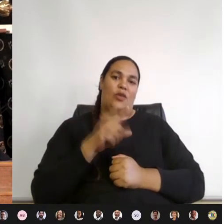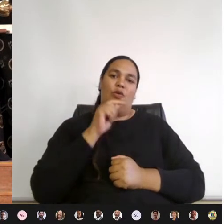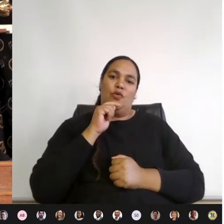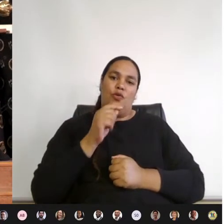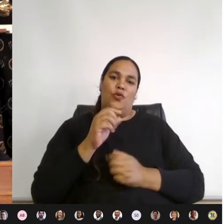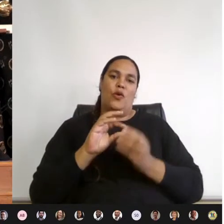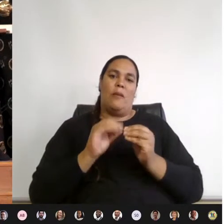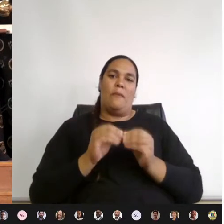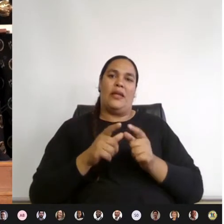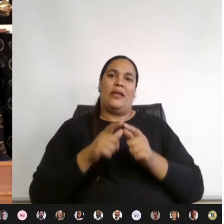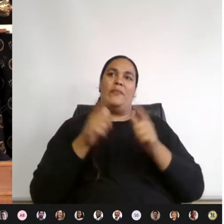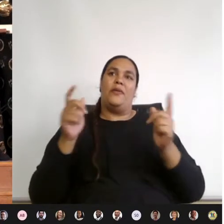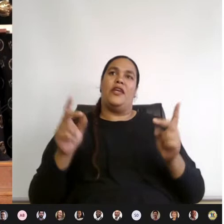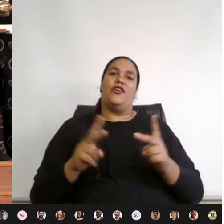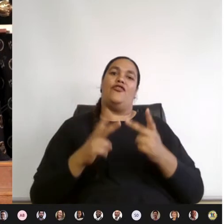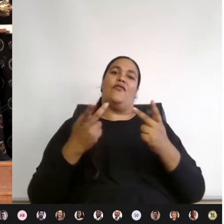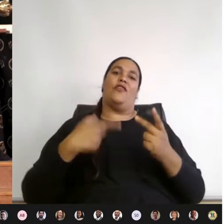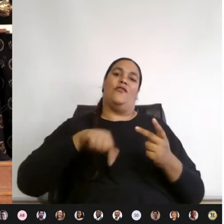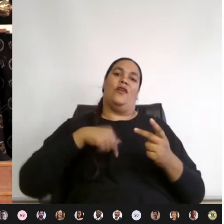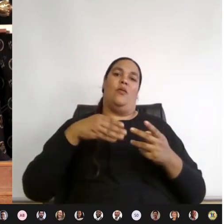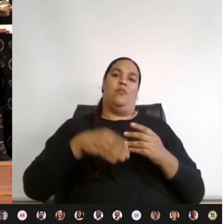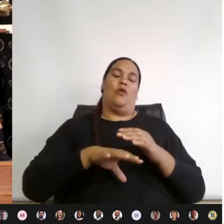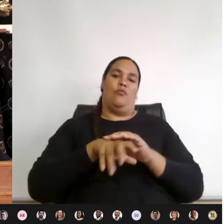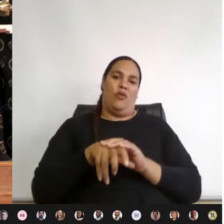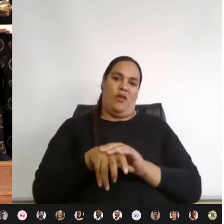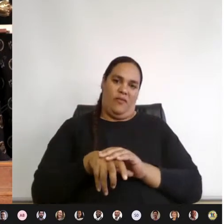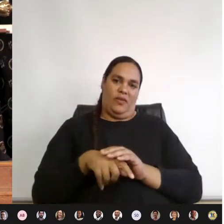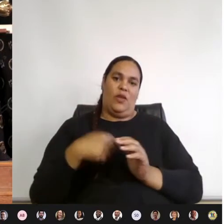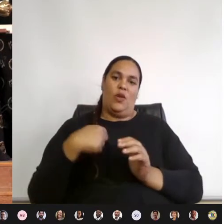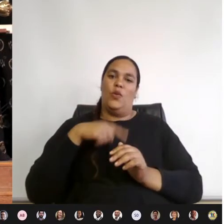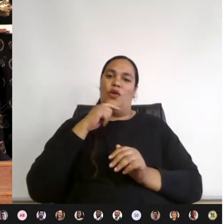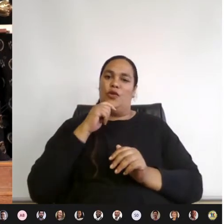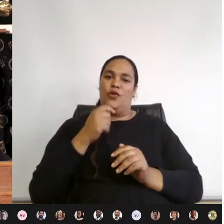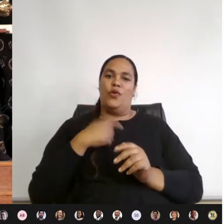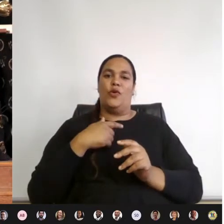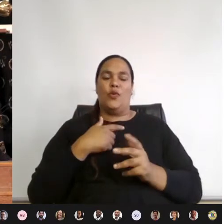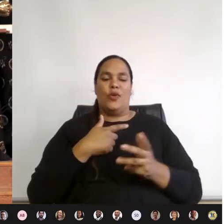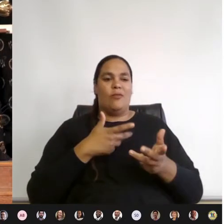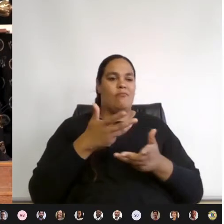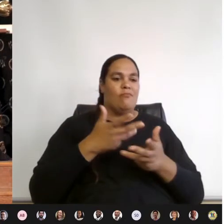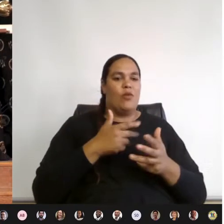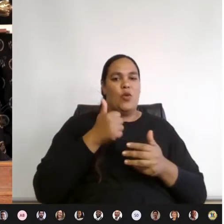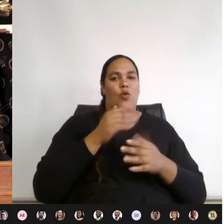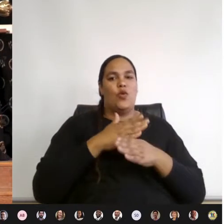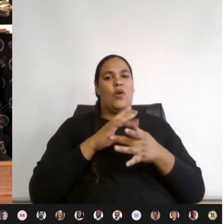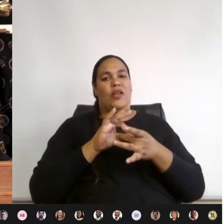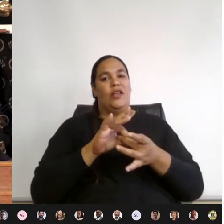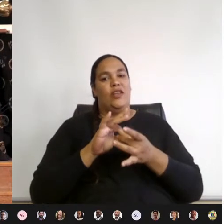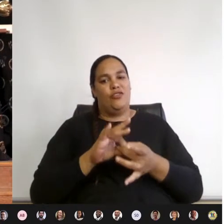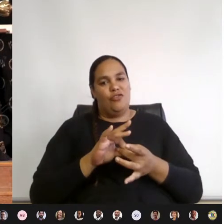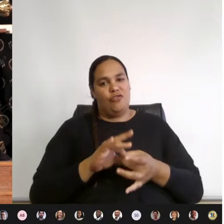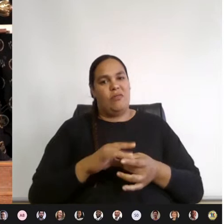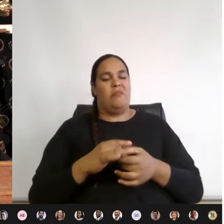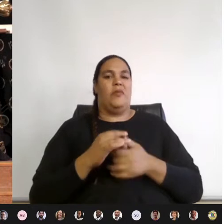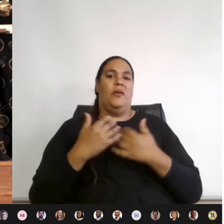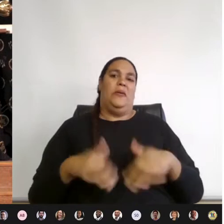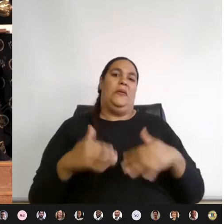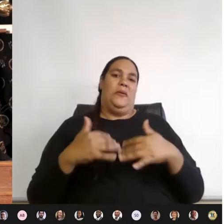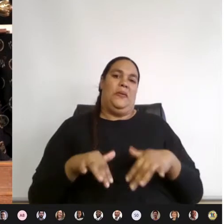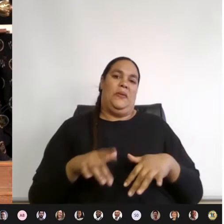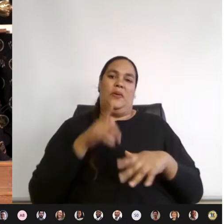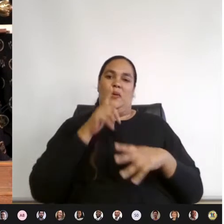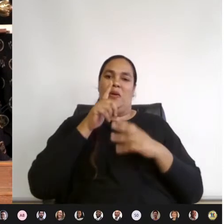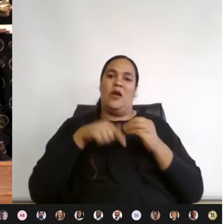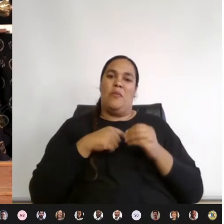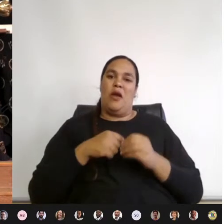made such a difference for us here in the province. We really started to get into a great working relationship. You know, we speak about